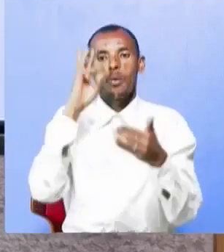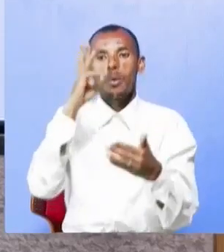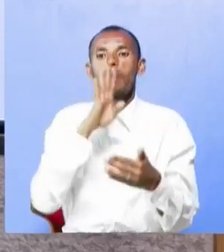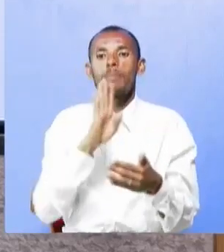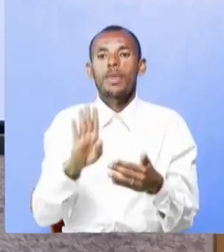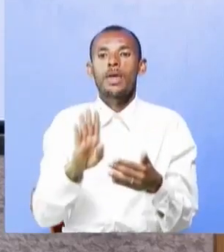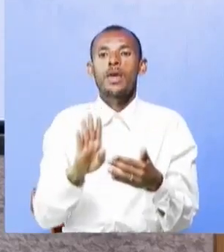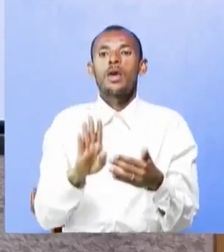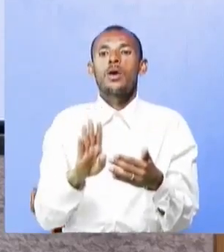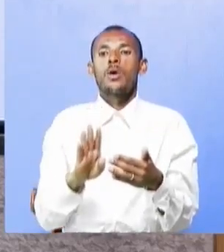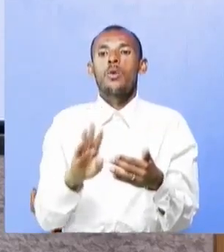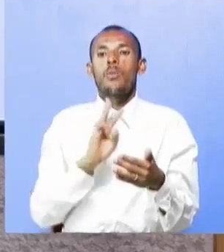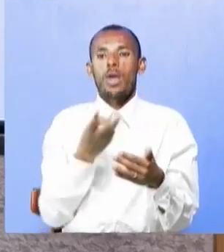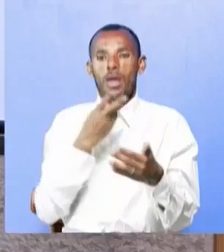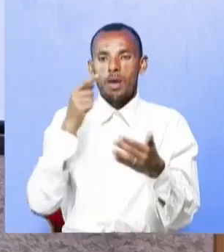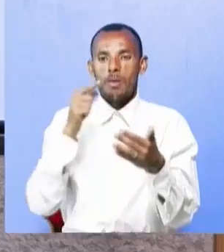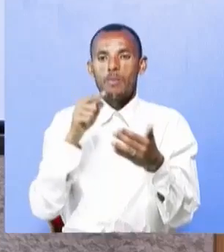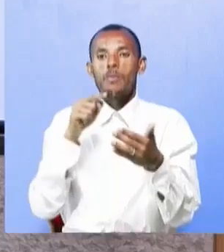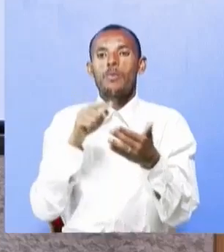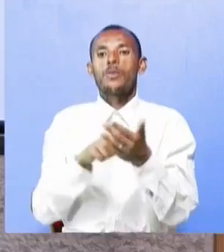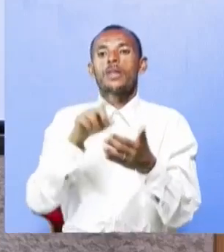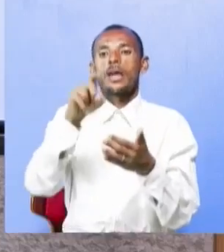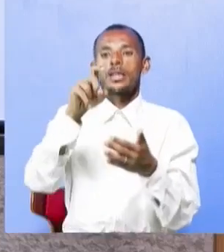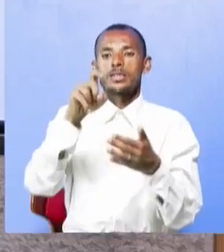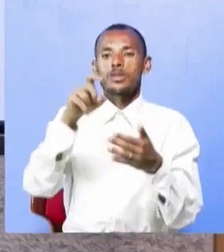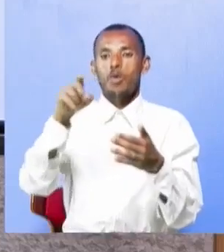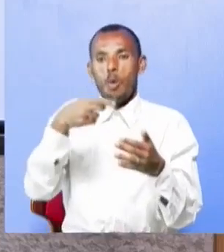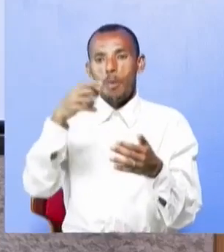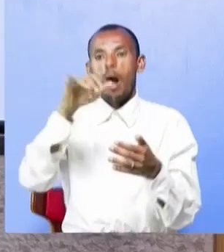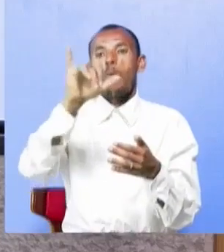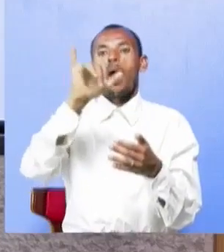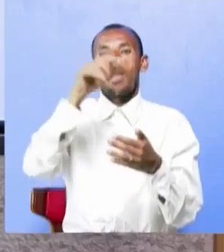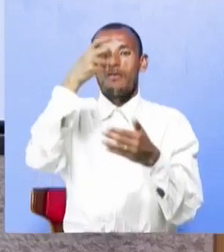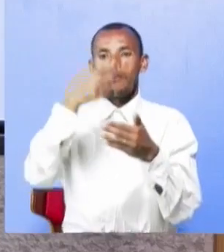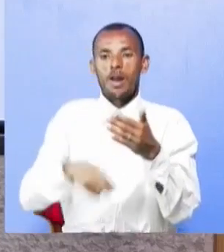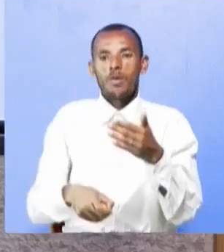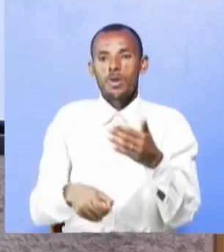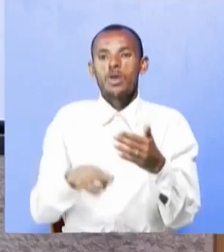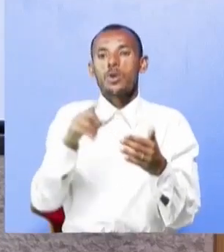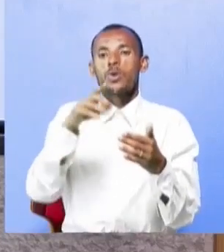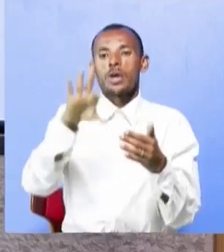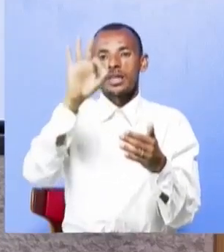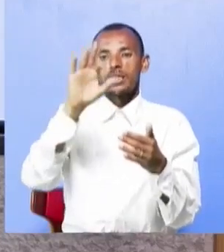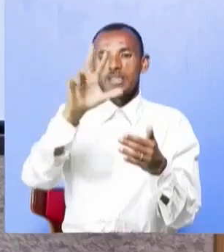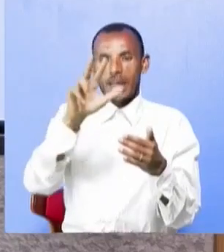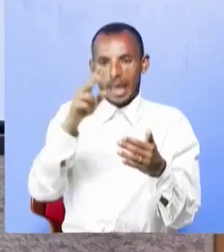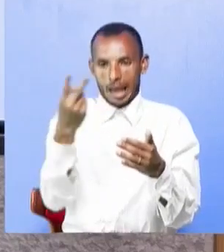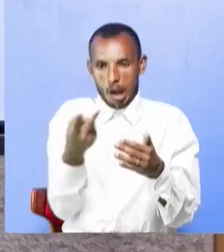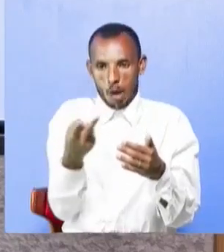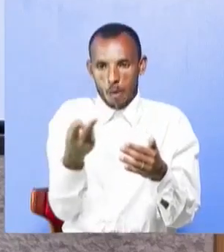plot those x comma y values. You will plot 3 order pairs in the xy plane,